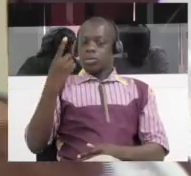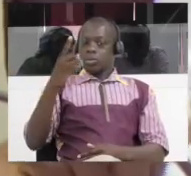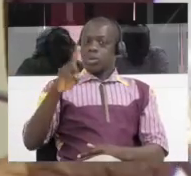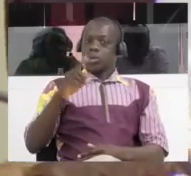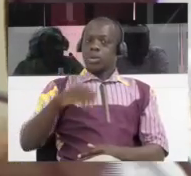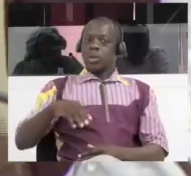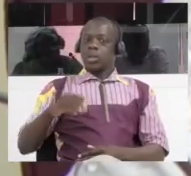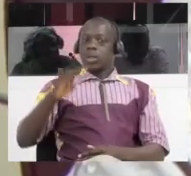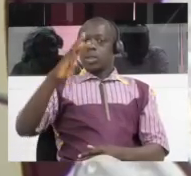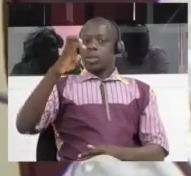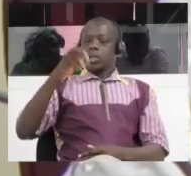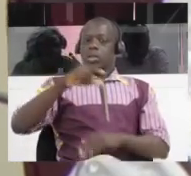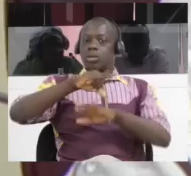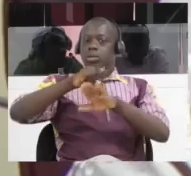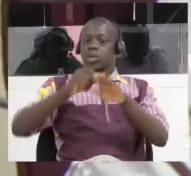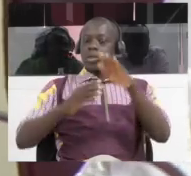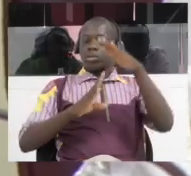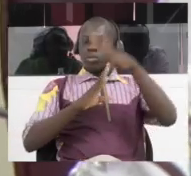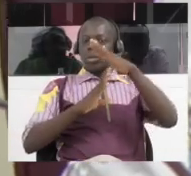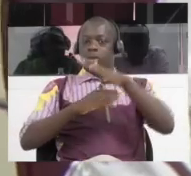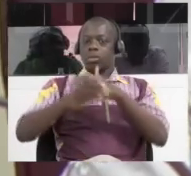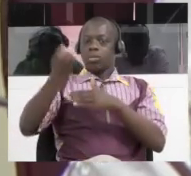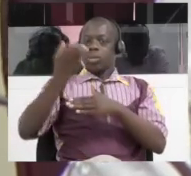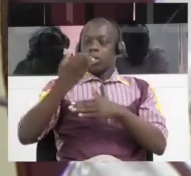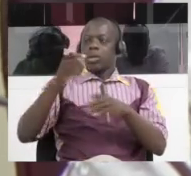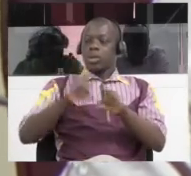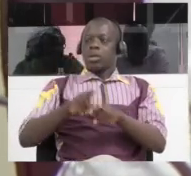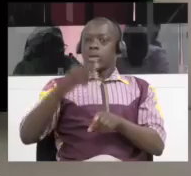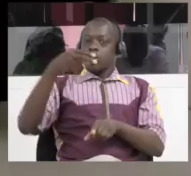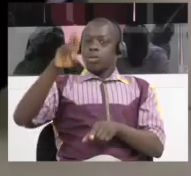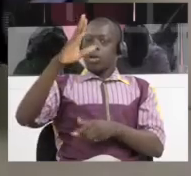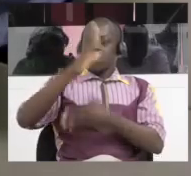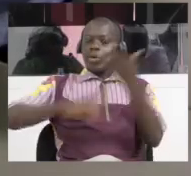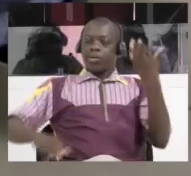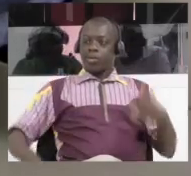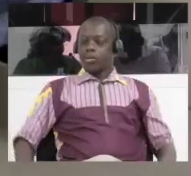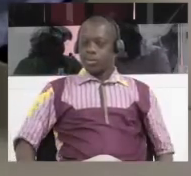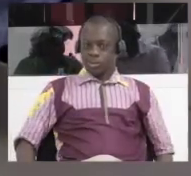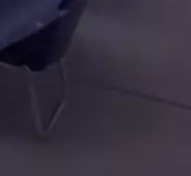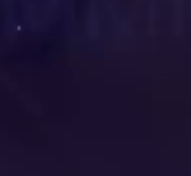and come back at 12 noon. Thank you so much, General.